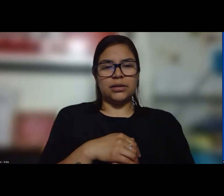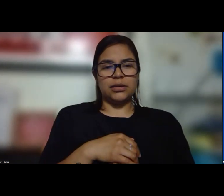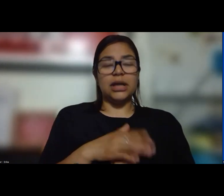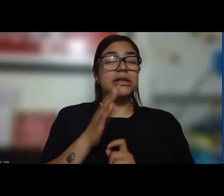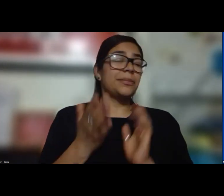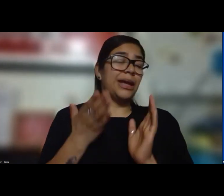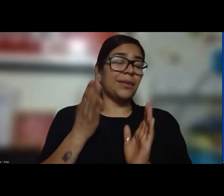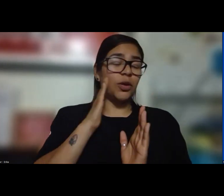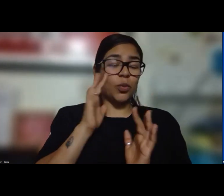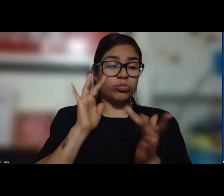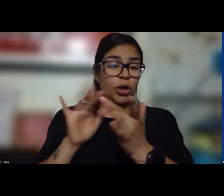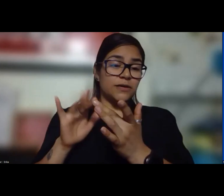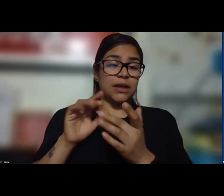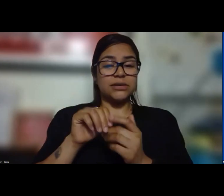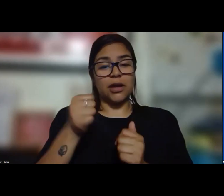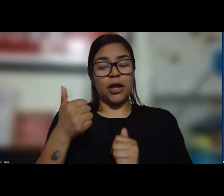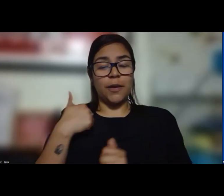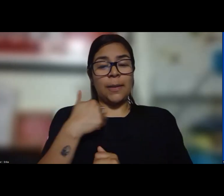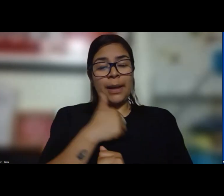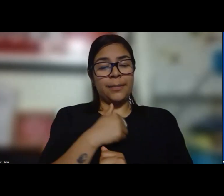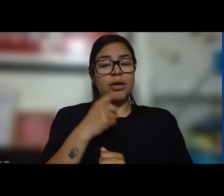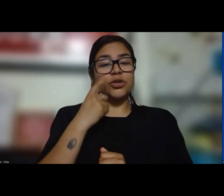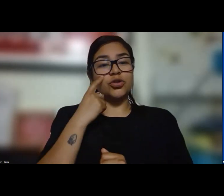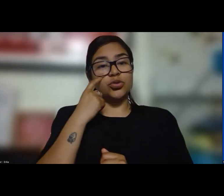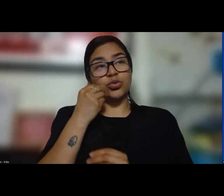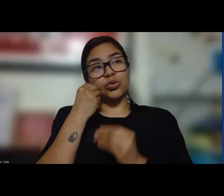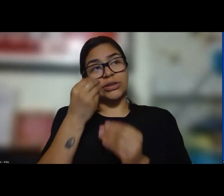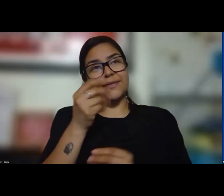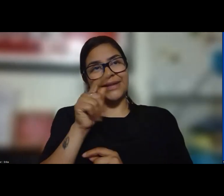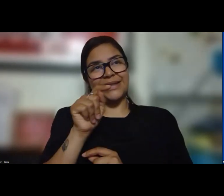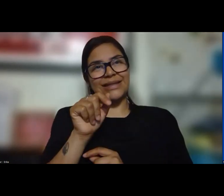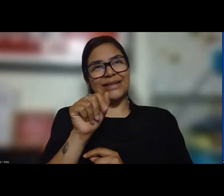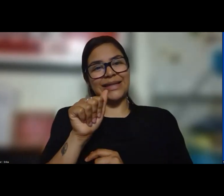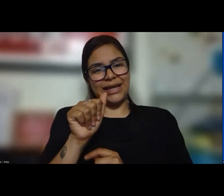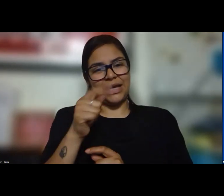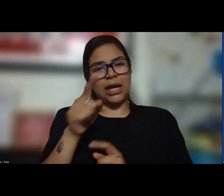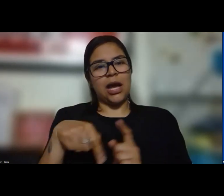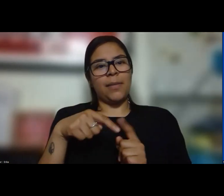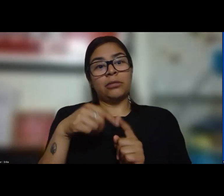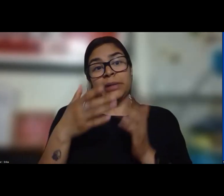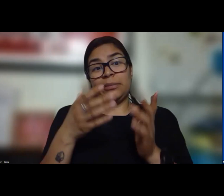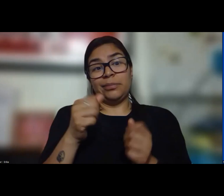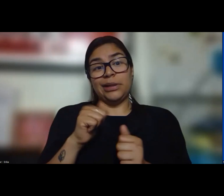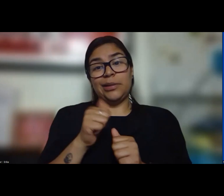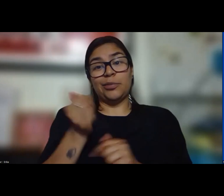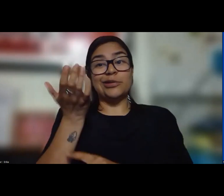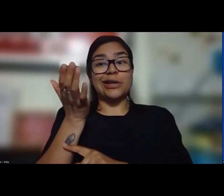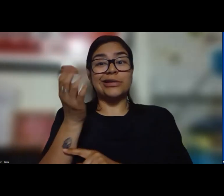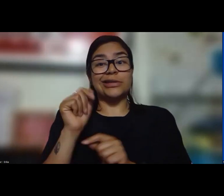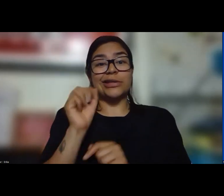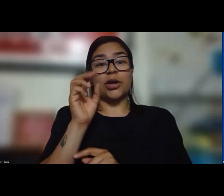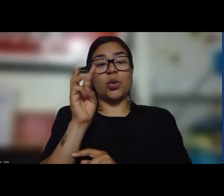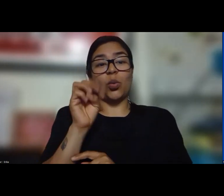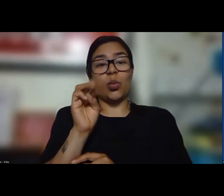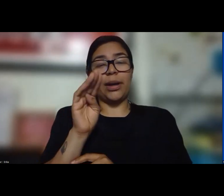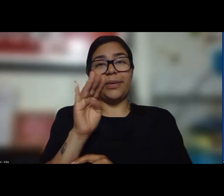some of the committee members on to provide TA on some level of a webinar. And also